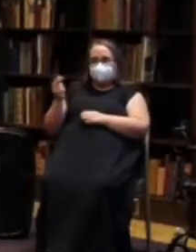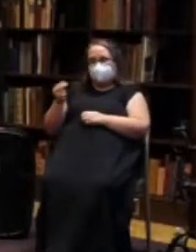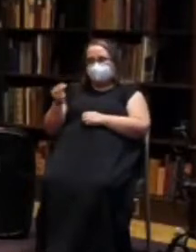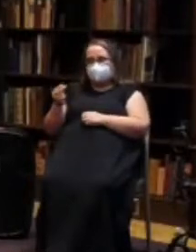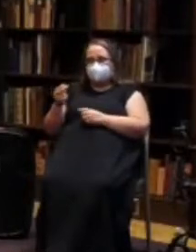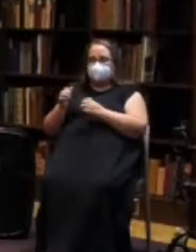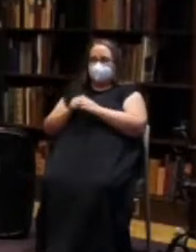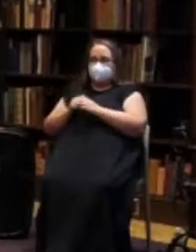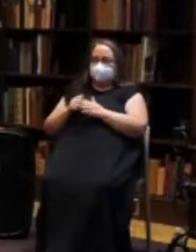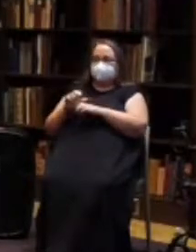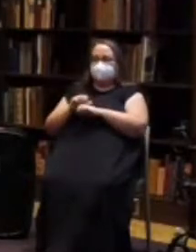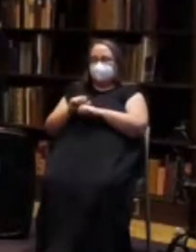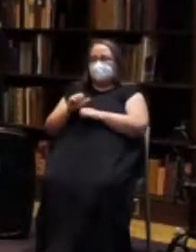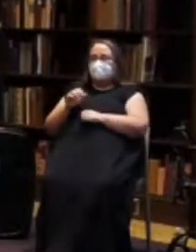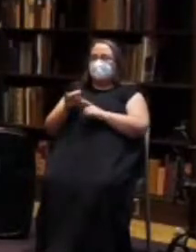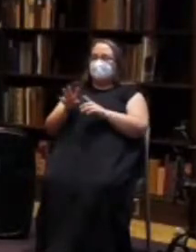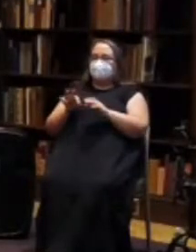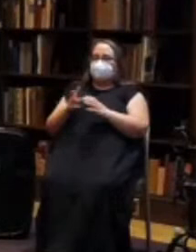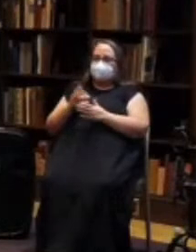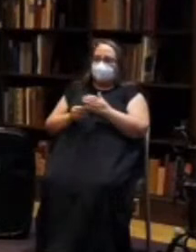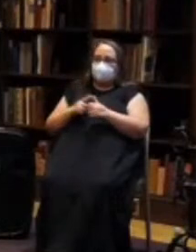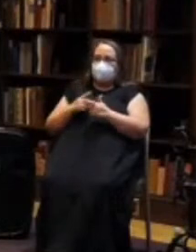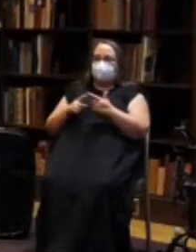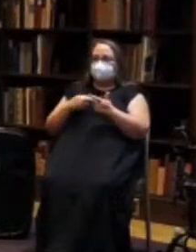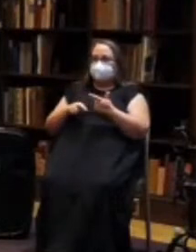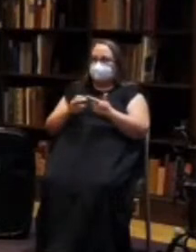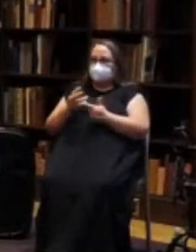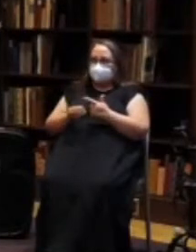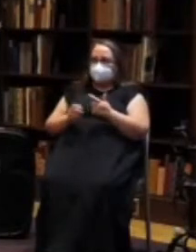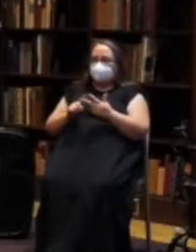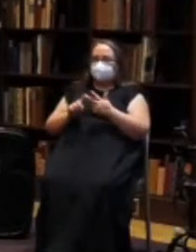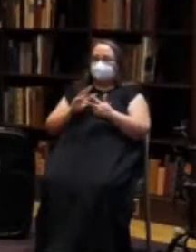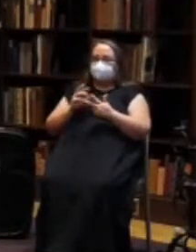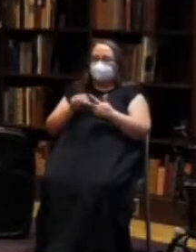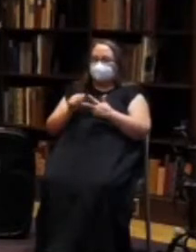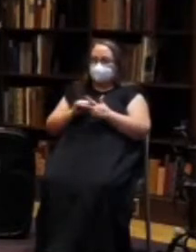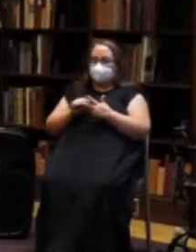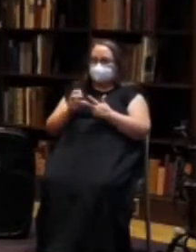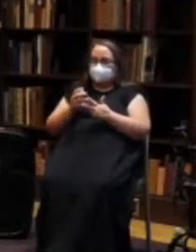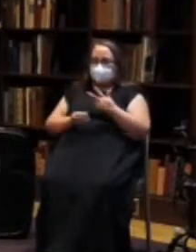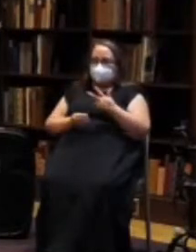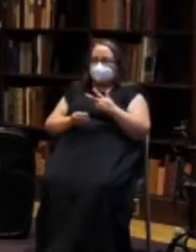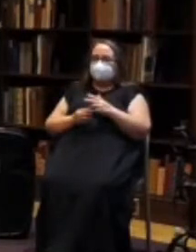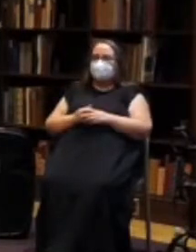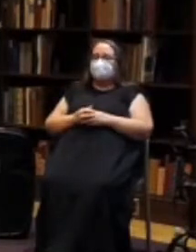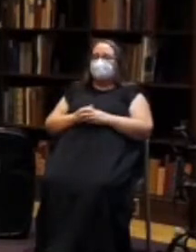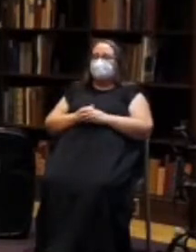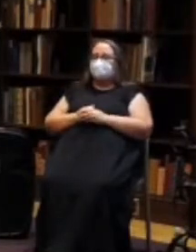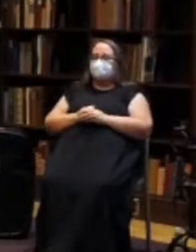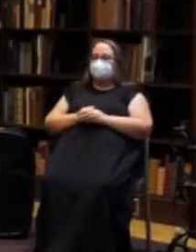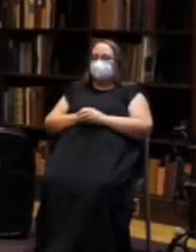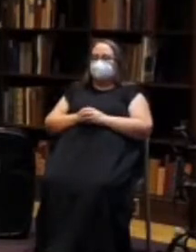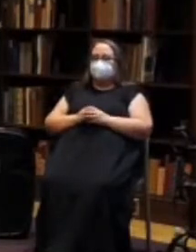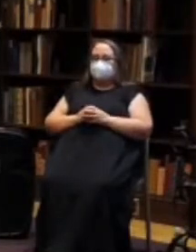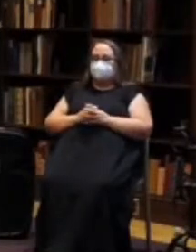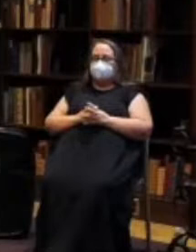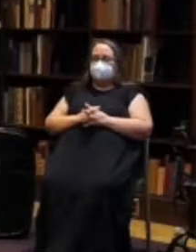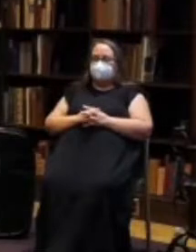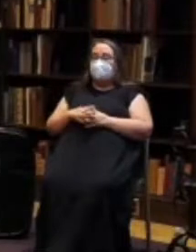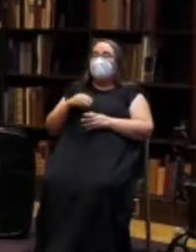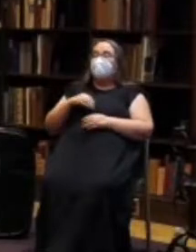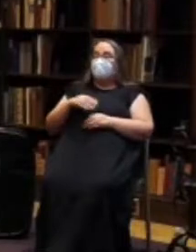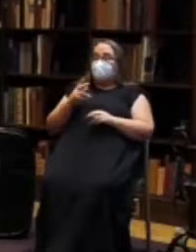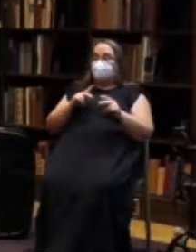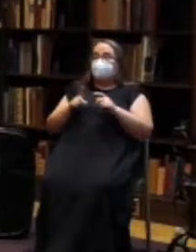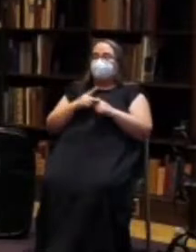enslavement. So language was lost, religion was lost, cultural practices were lost. And that white people